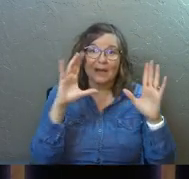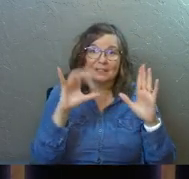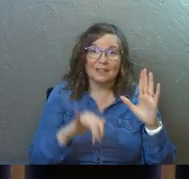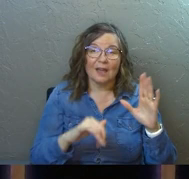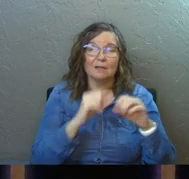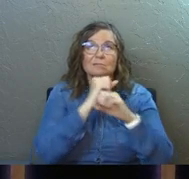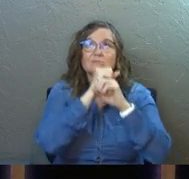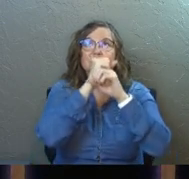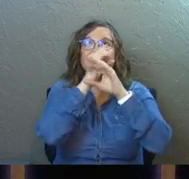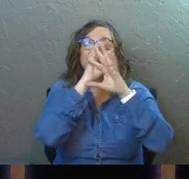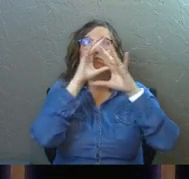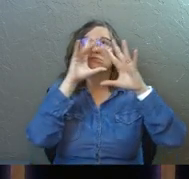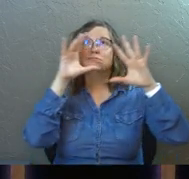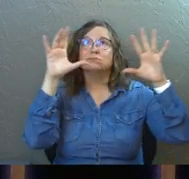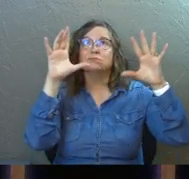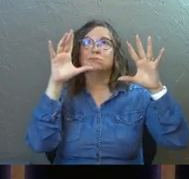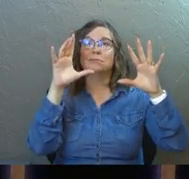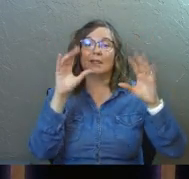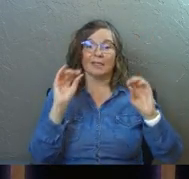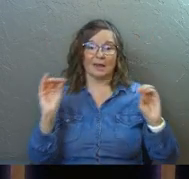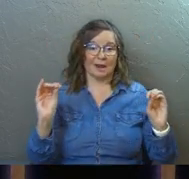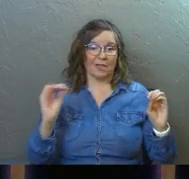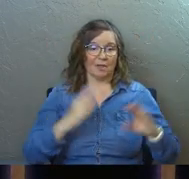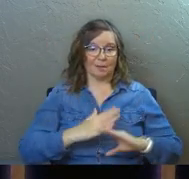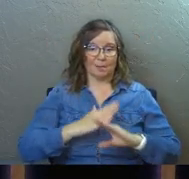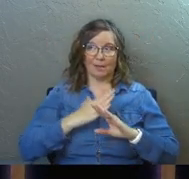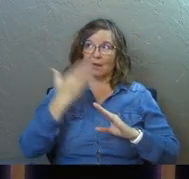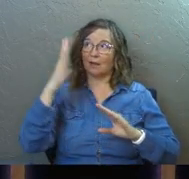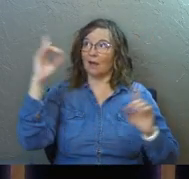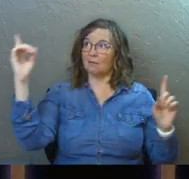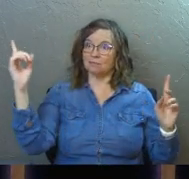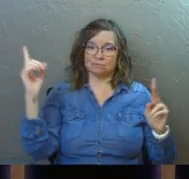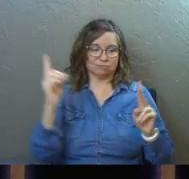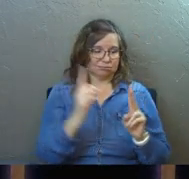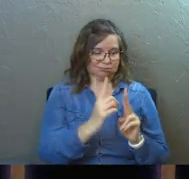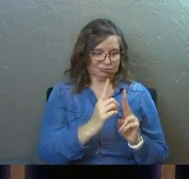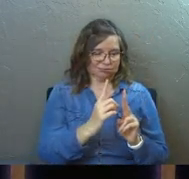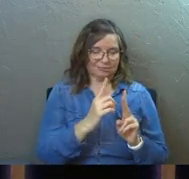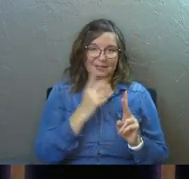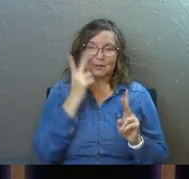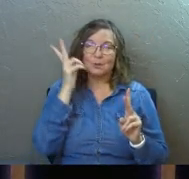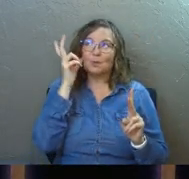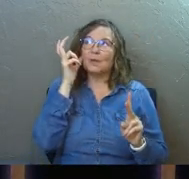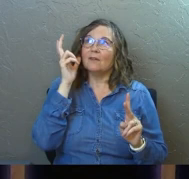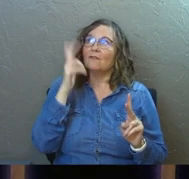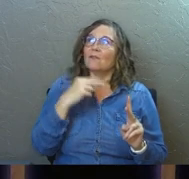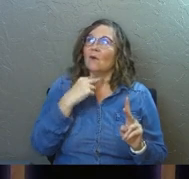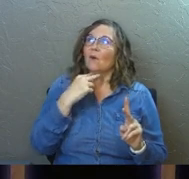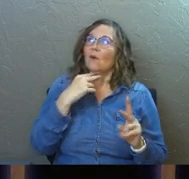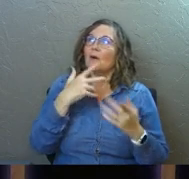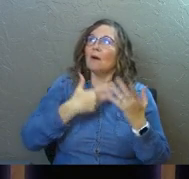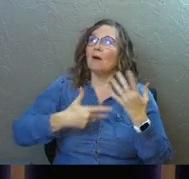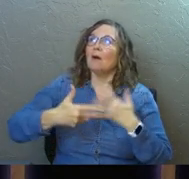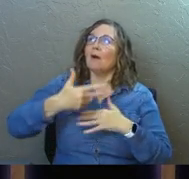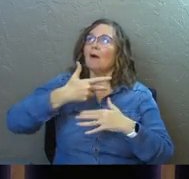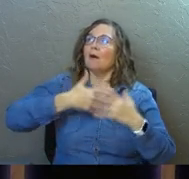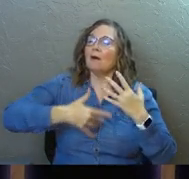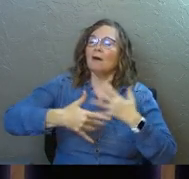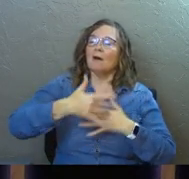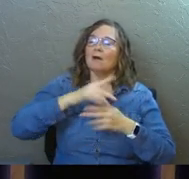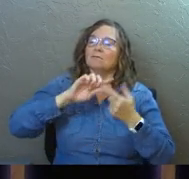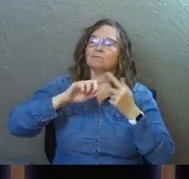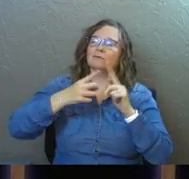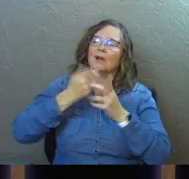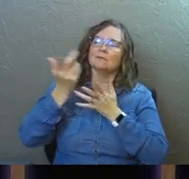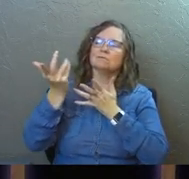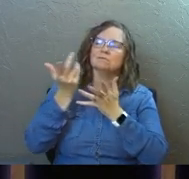need to imagine that just really quick. That nothing is in the way of God. He's not invisible to you. You hear his voice. You have fellowship, actual friendship